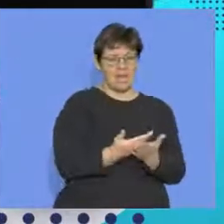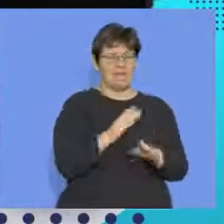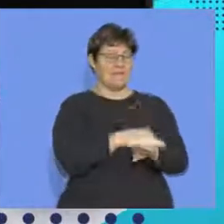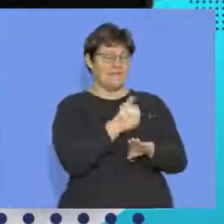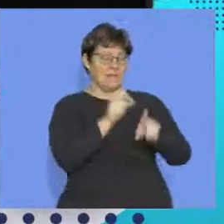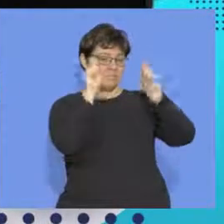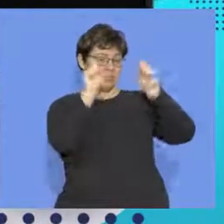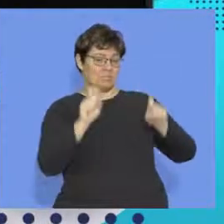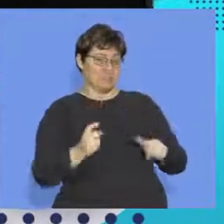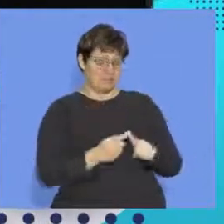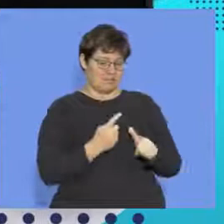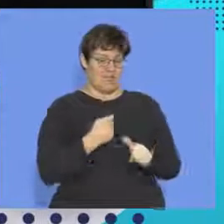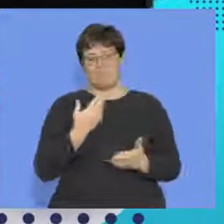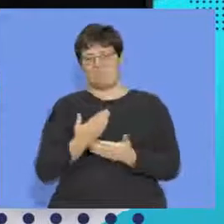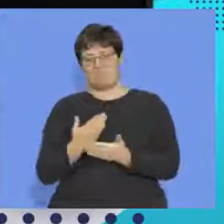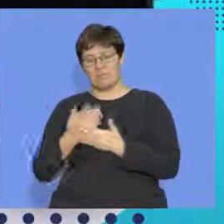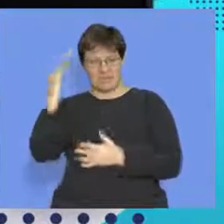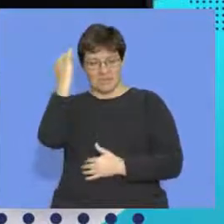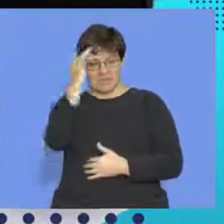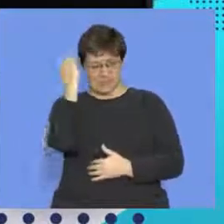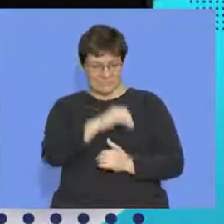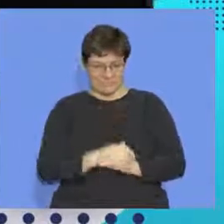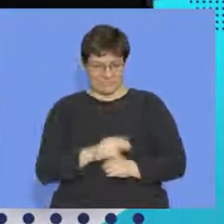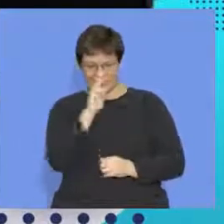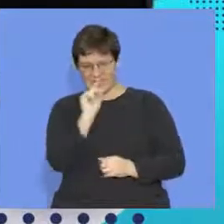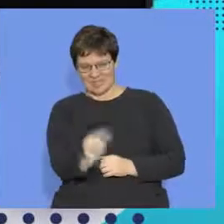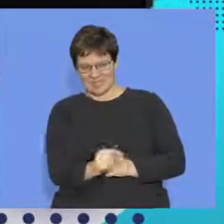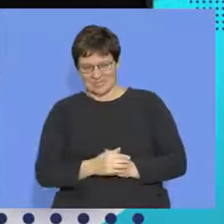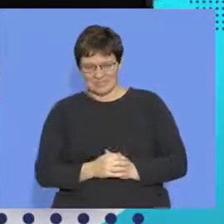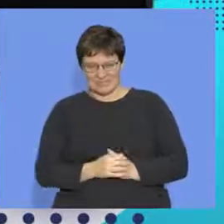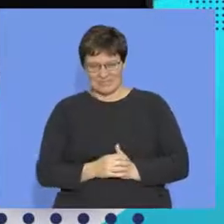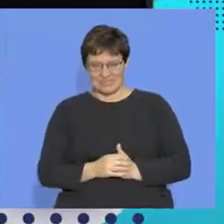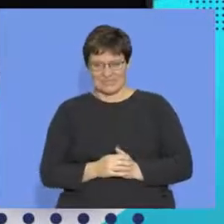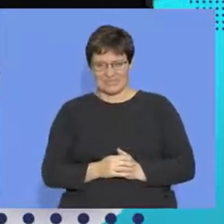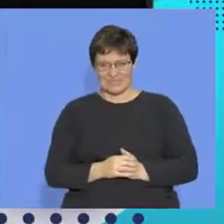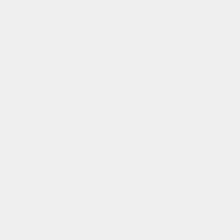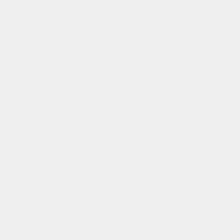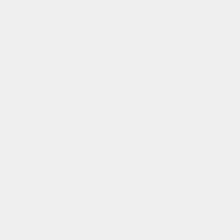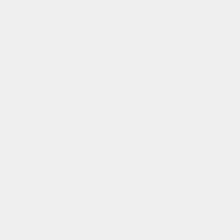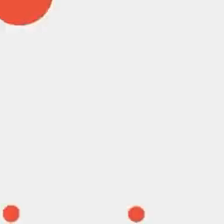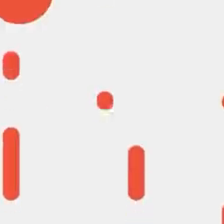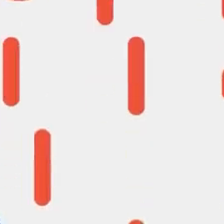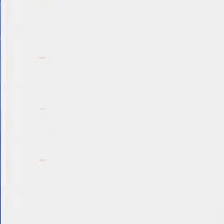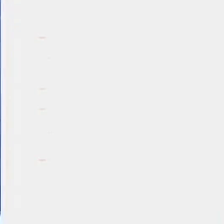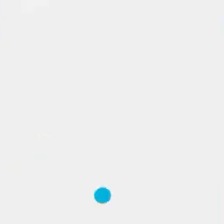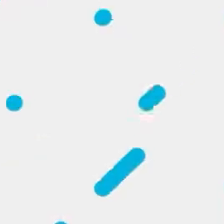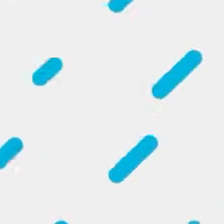fundamental principle of counting and probability theory. See you shortly.